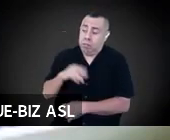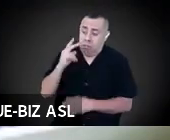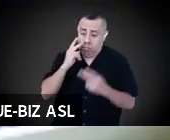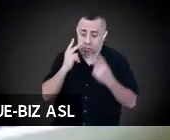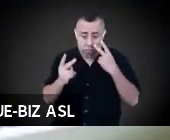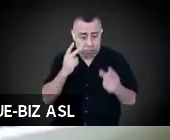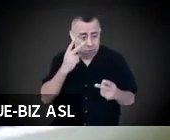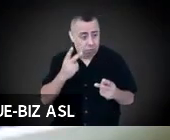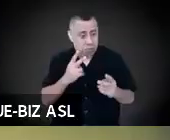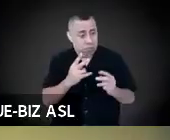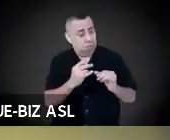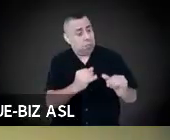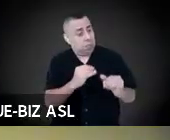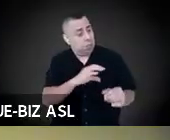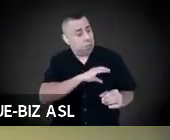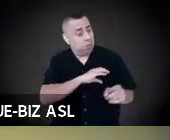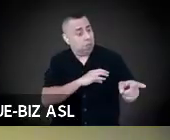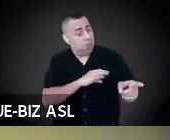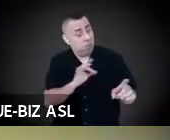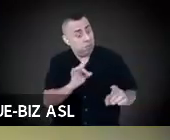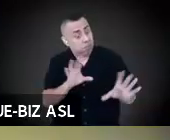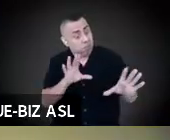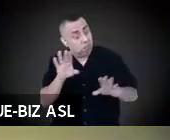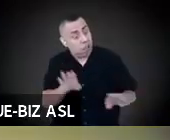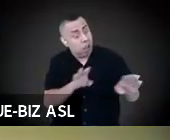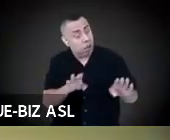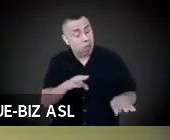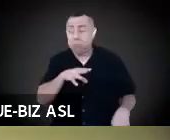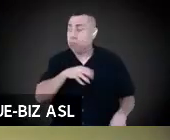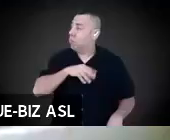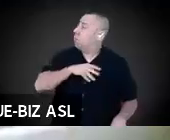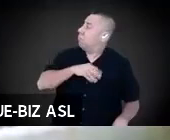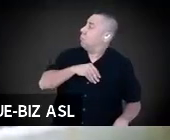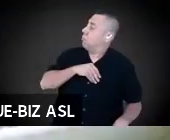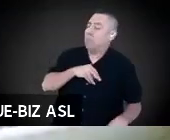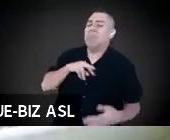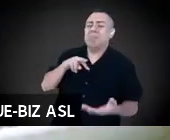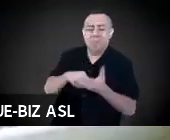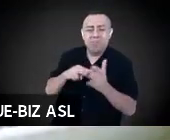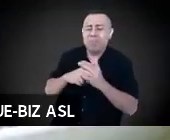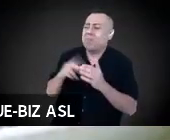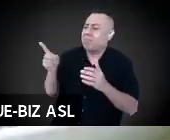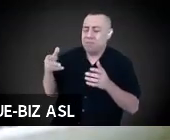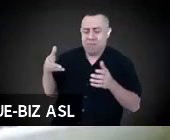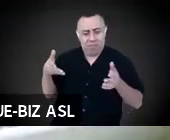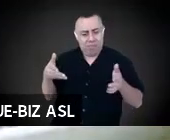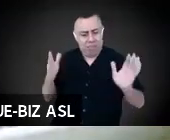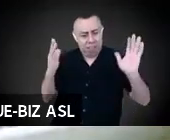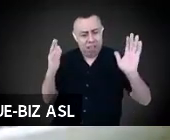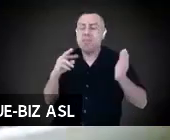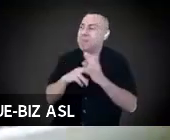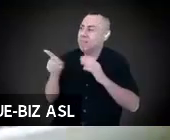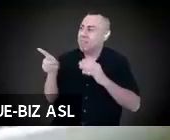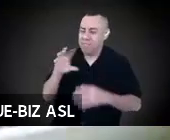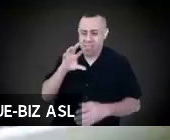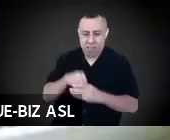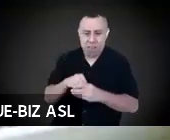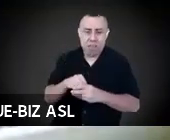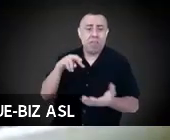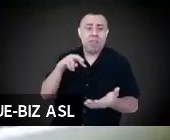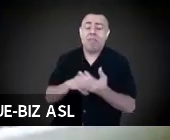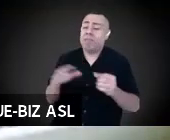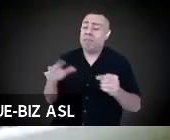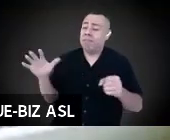doing. Yep. So you're being complicit in this entire situation. So the entire system, I don't care if you